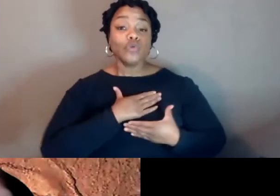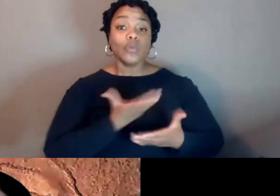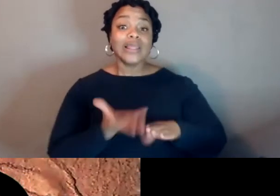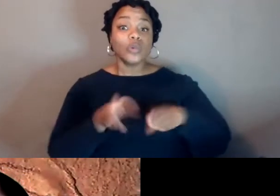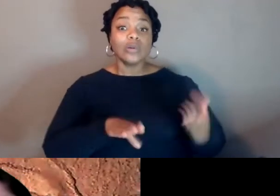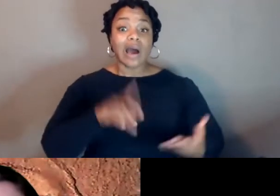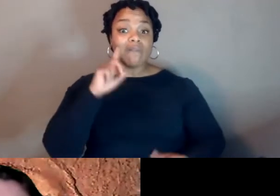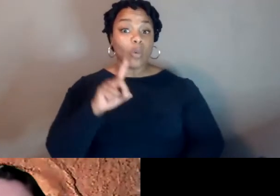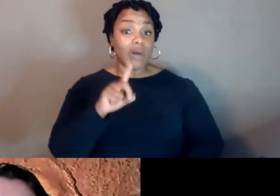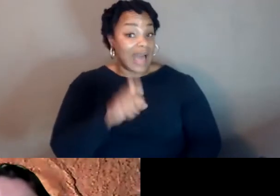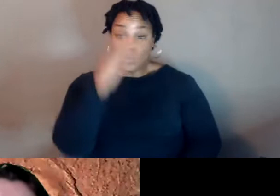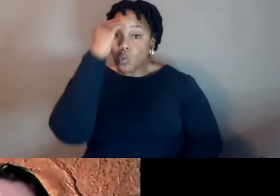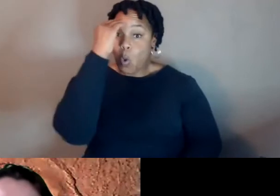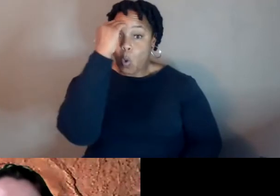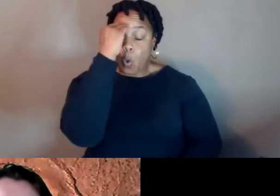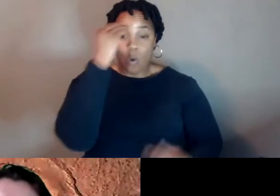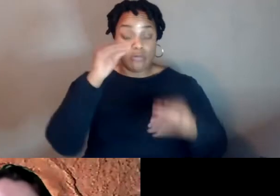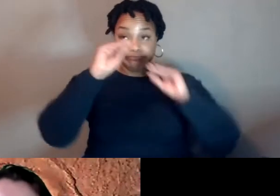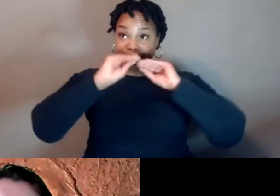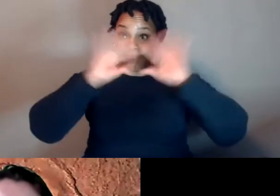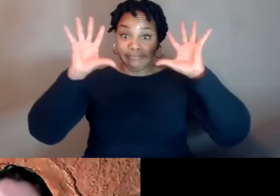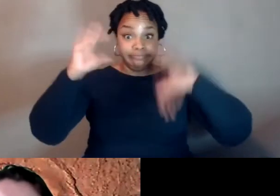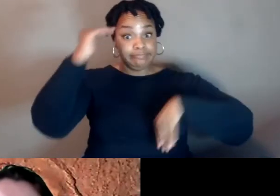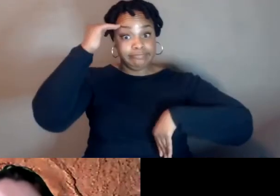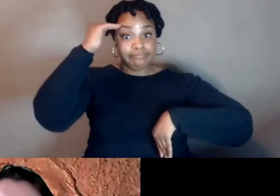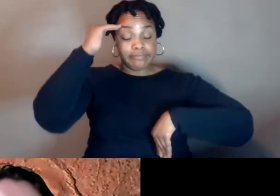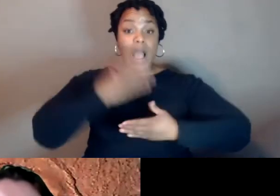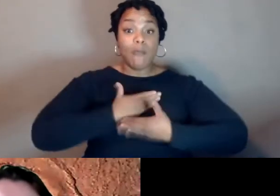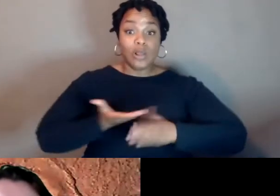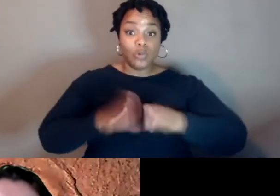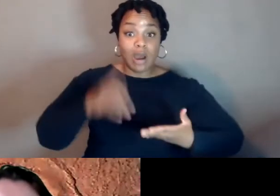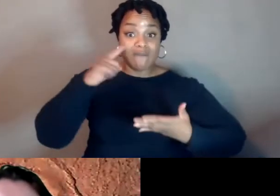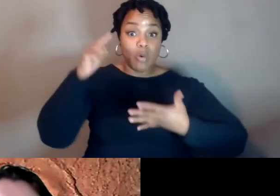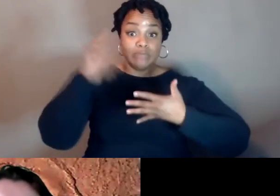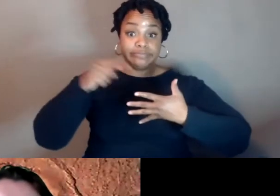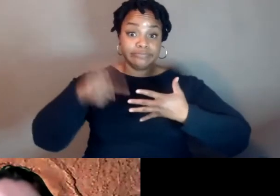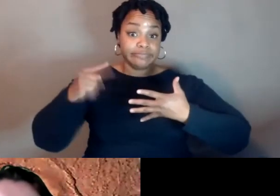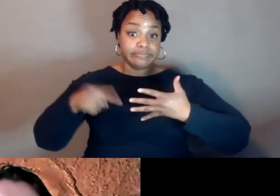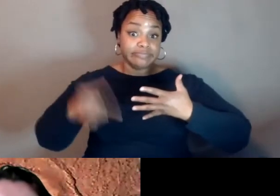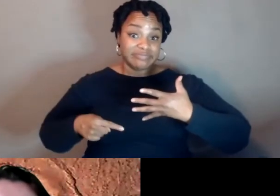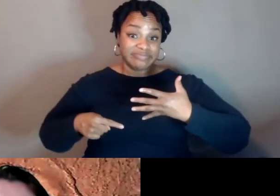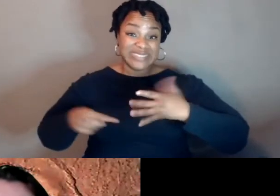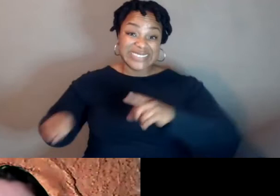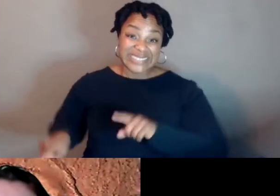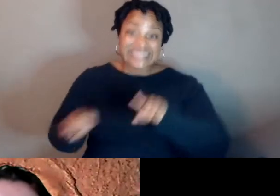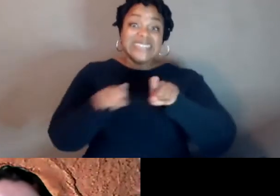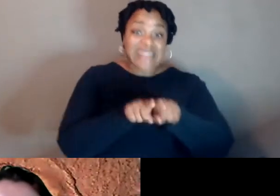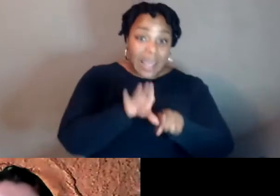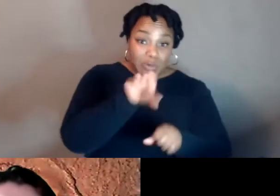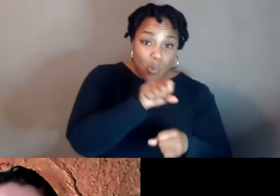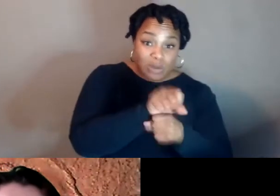Wow. So in a place of work, you have to know that. And there are